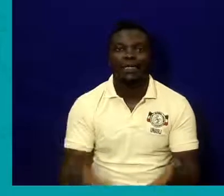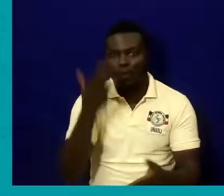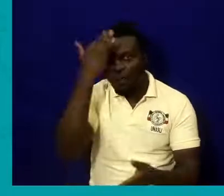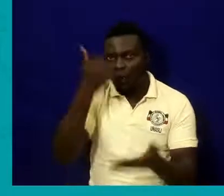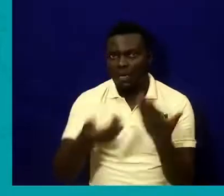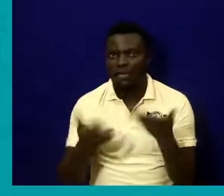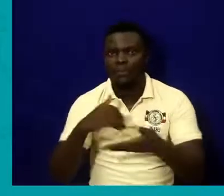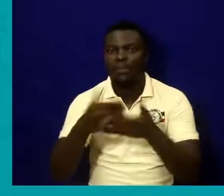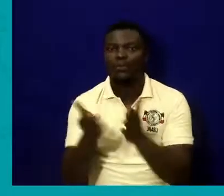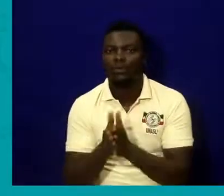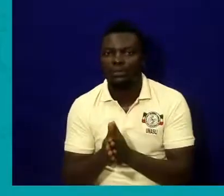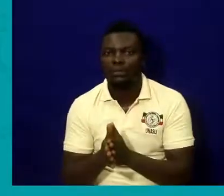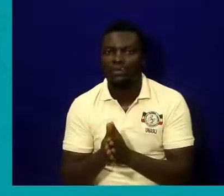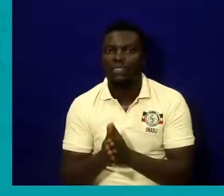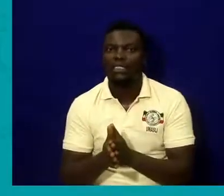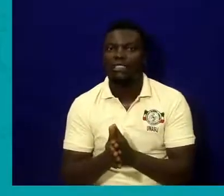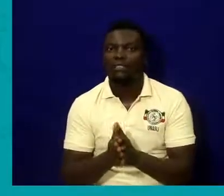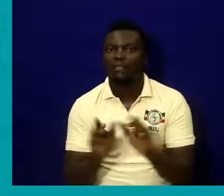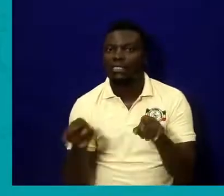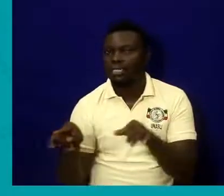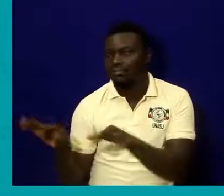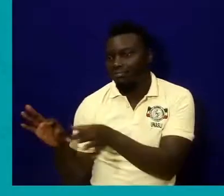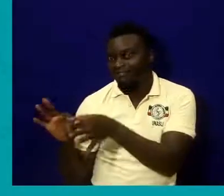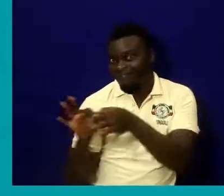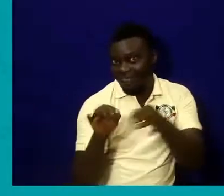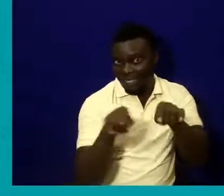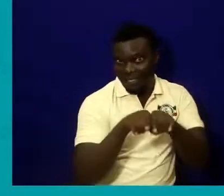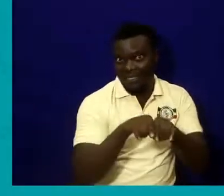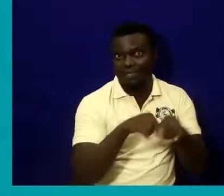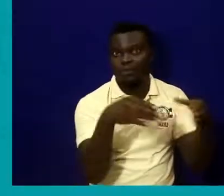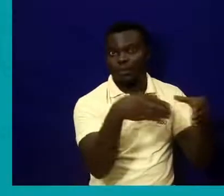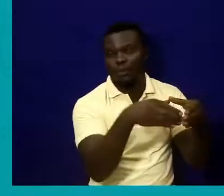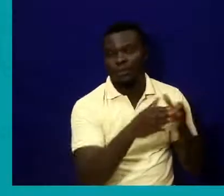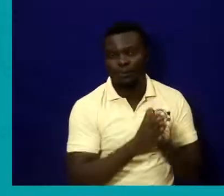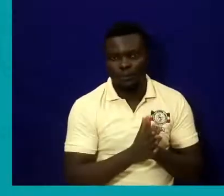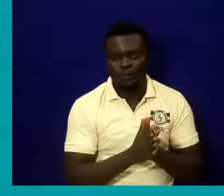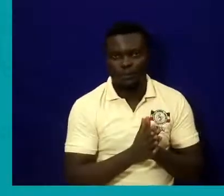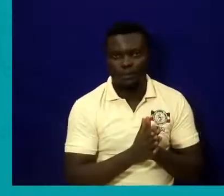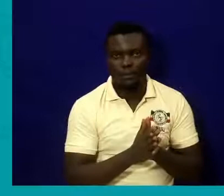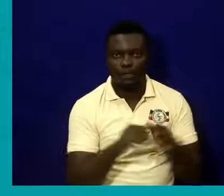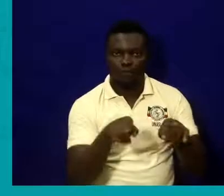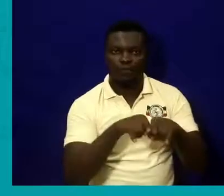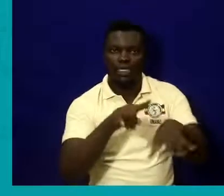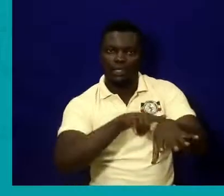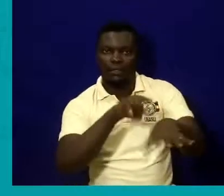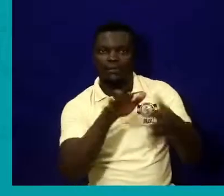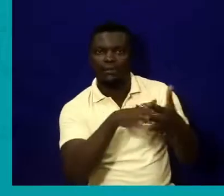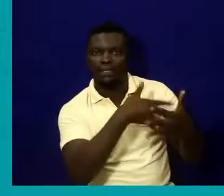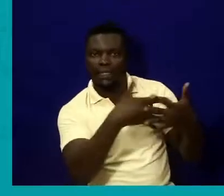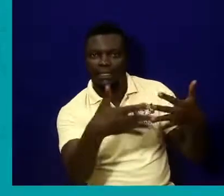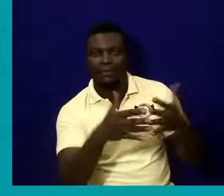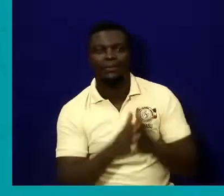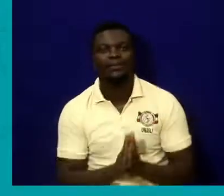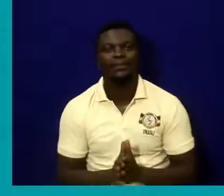They belong to the same group of the periodic table.